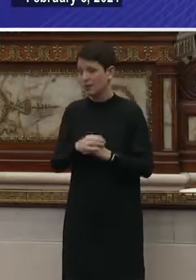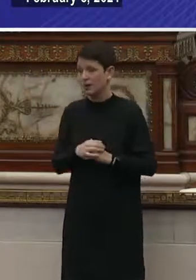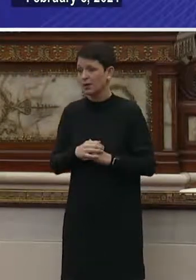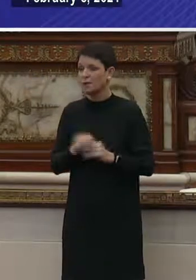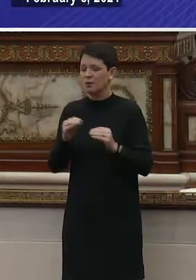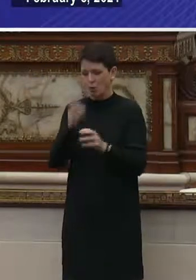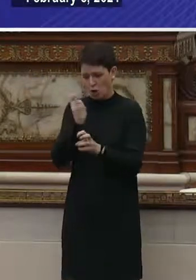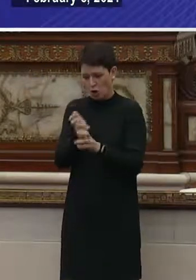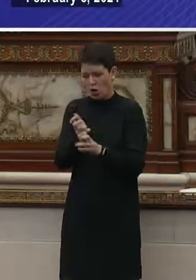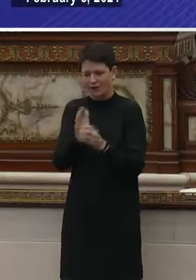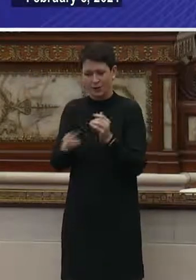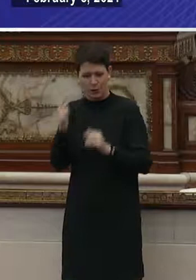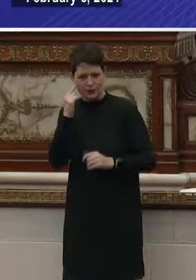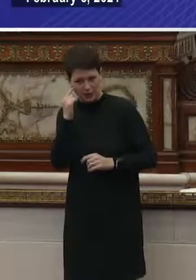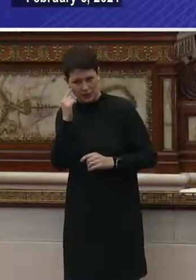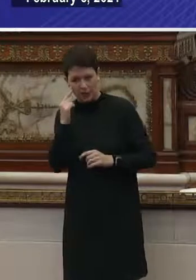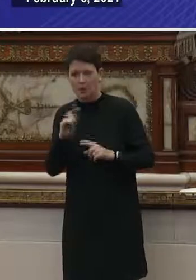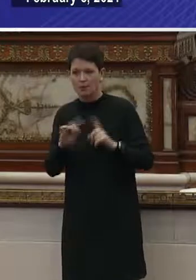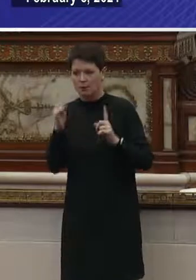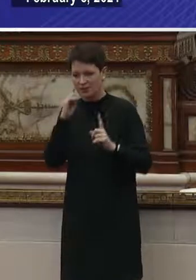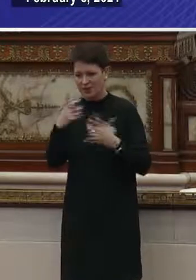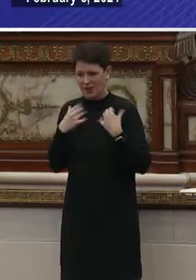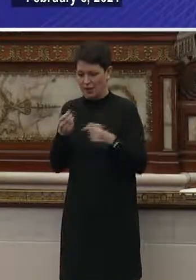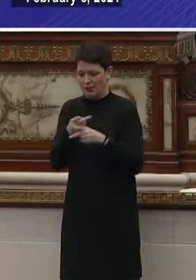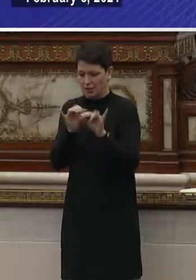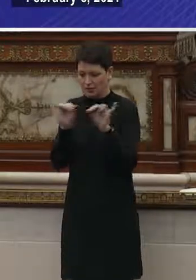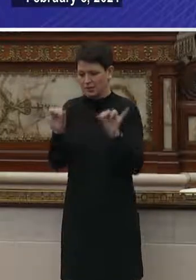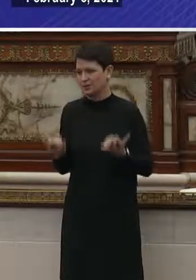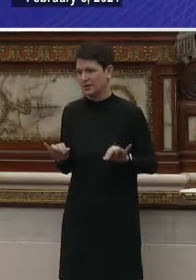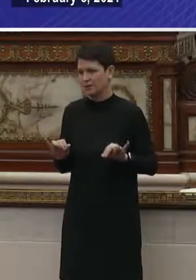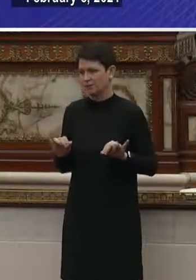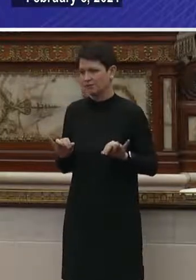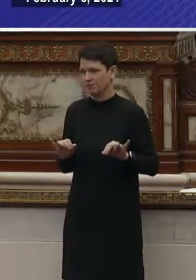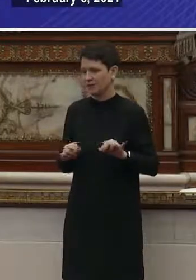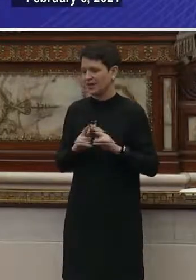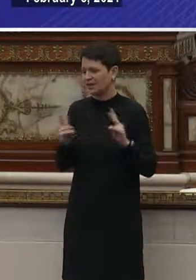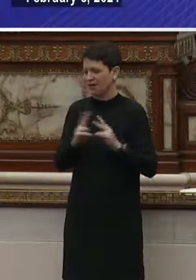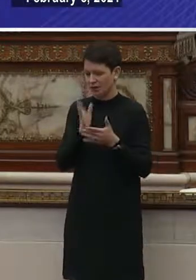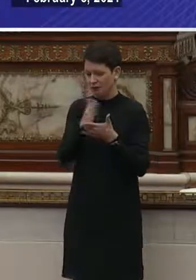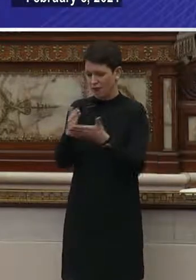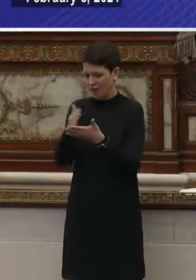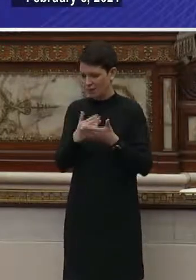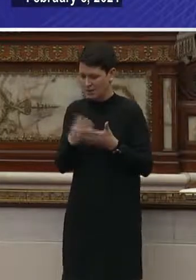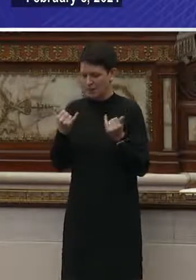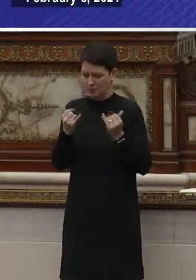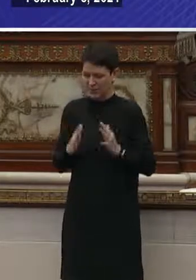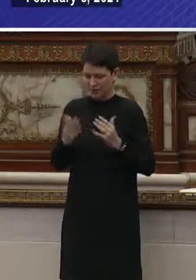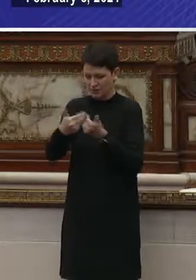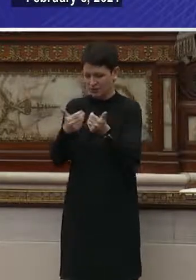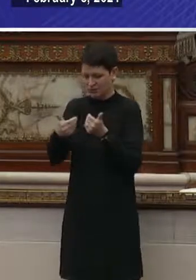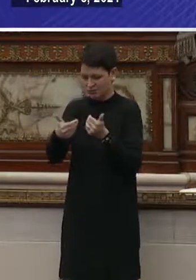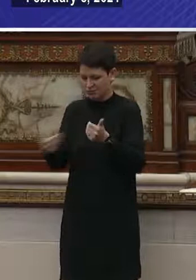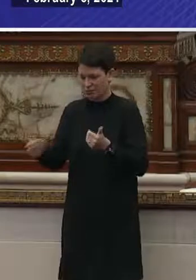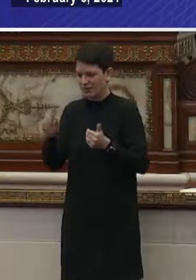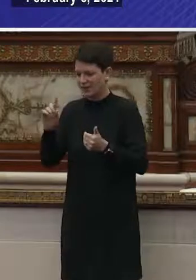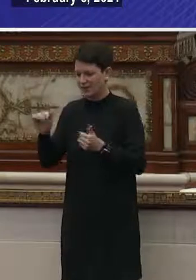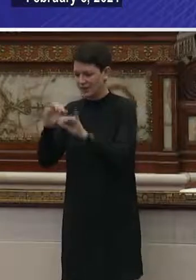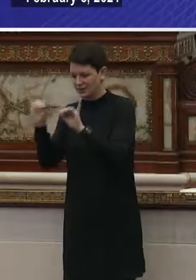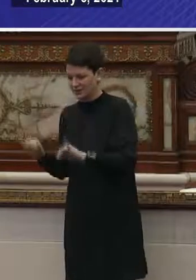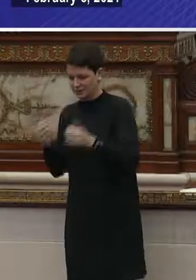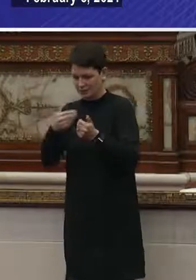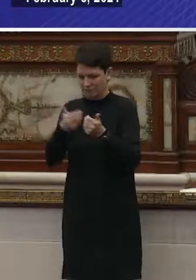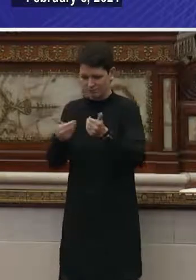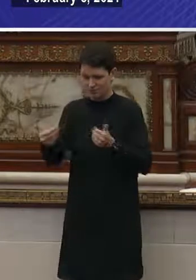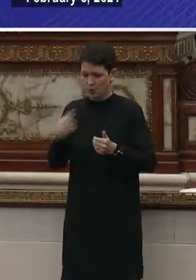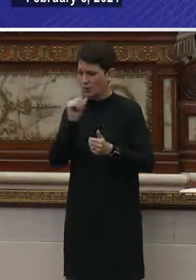more difficult than you think. When you think about our healthcare system, it's very fragmented. Many different players, they all know different data systems. We're not